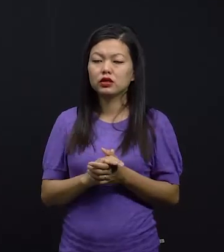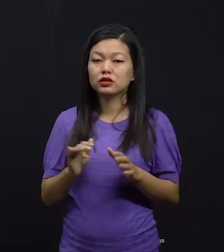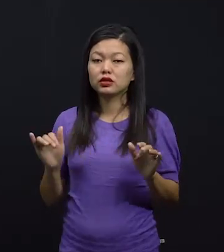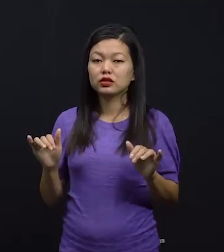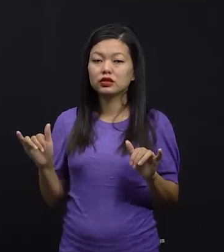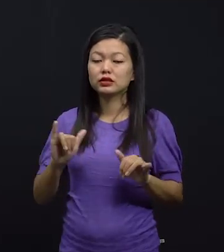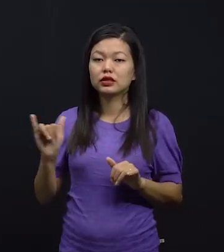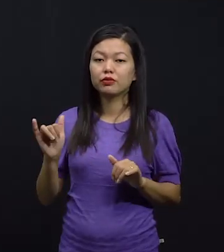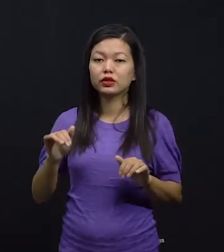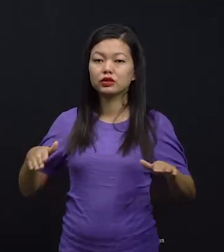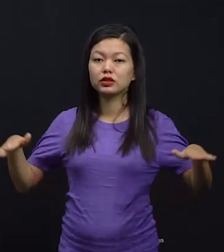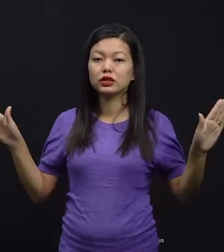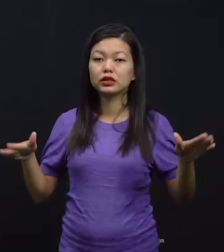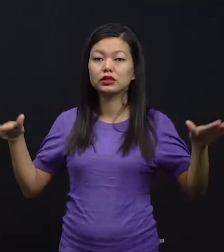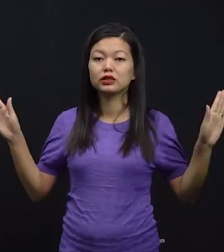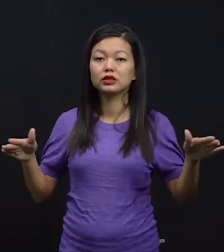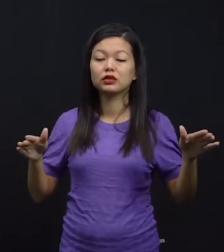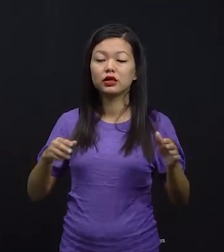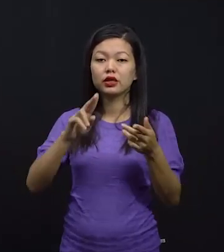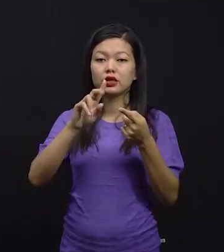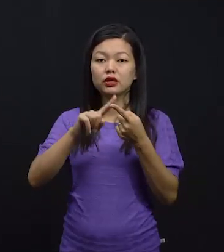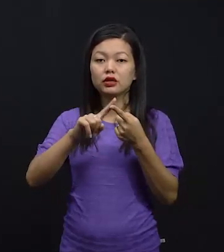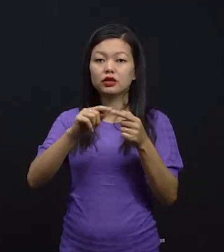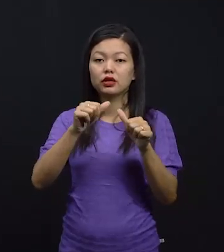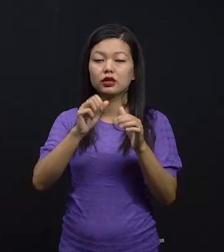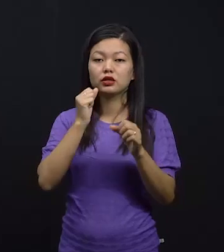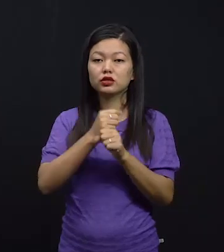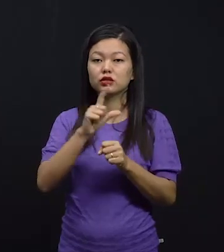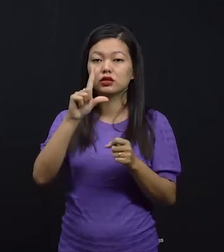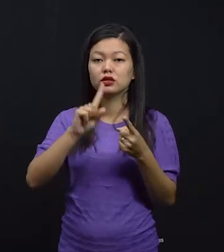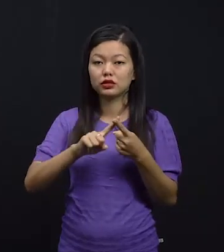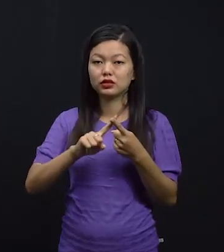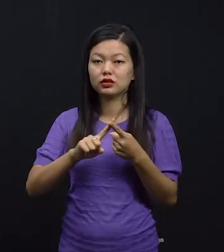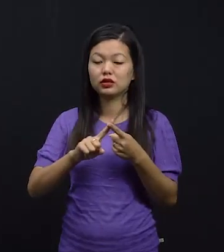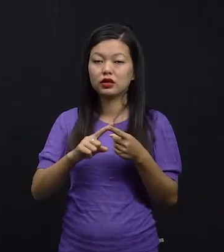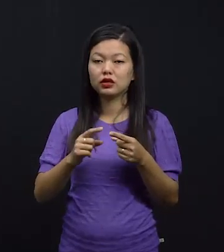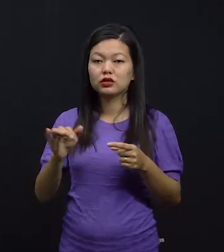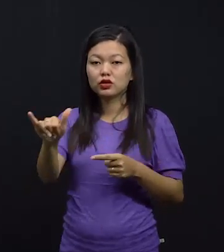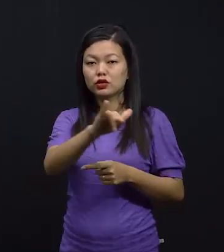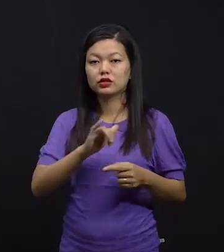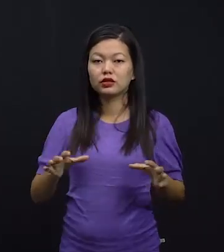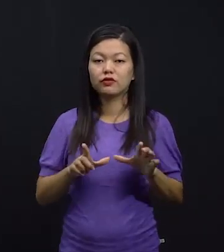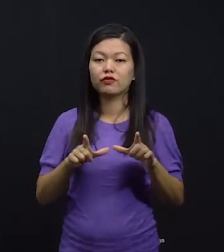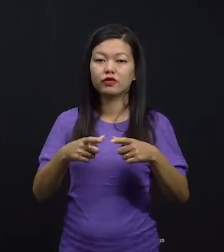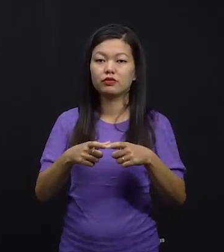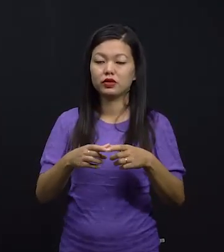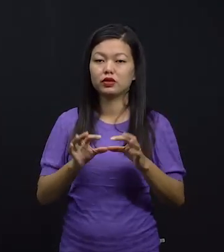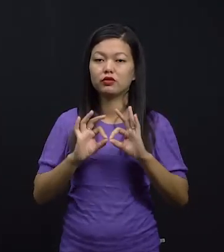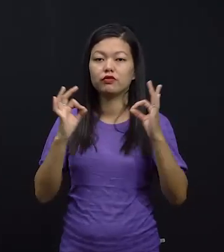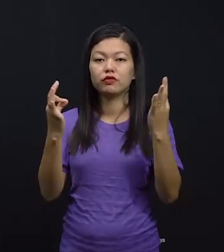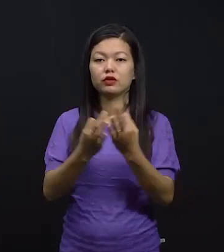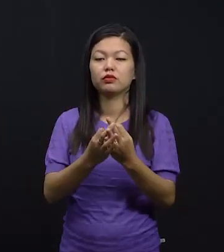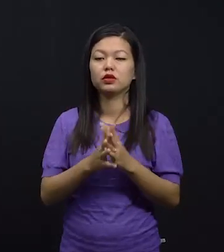family. Though literally it is said that it's from the falcon family, but eagle becomes a common term for us, so let's take it that